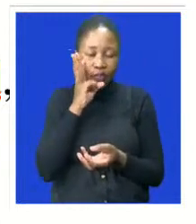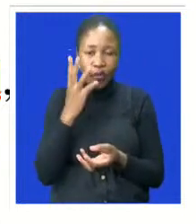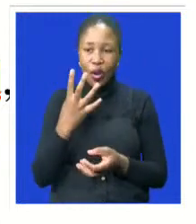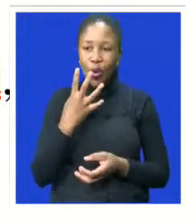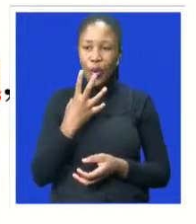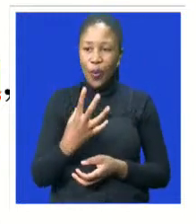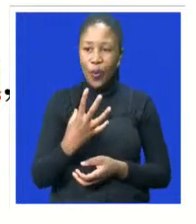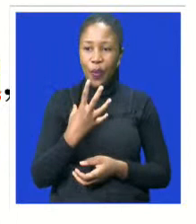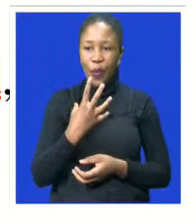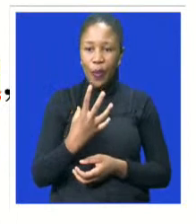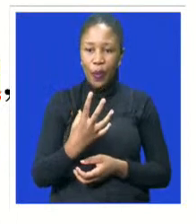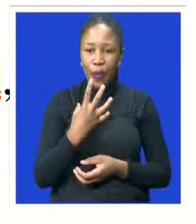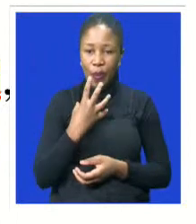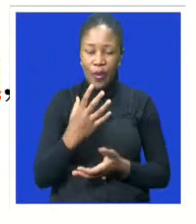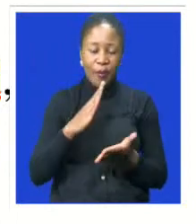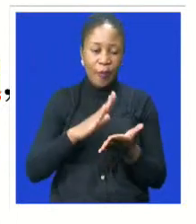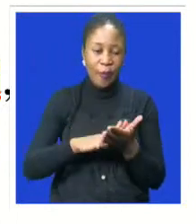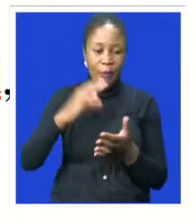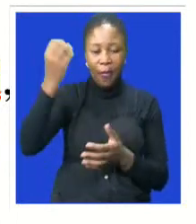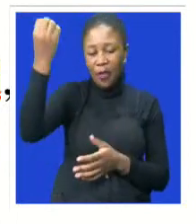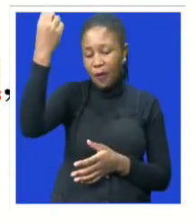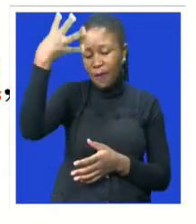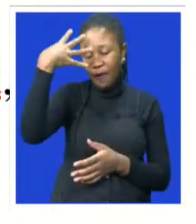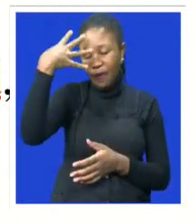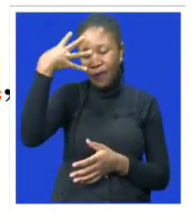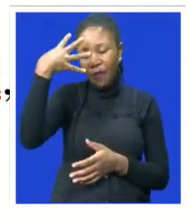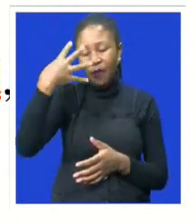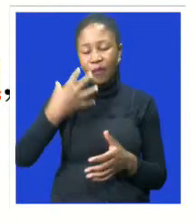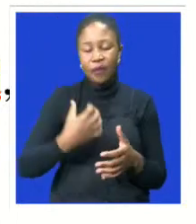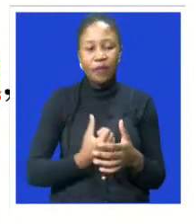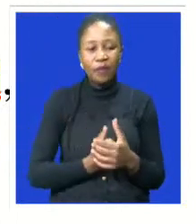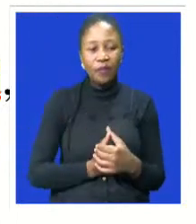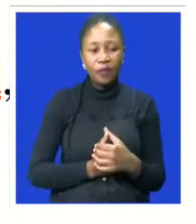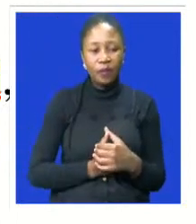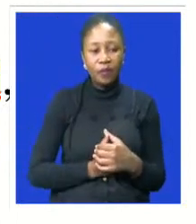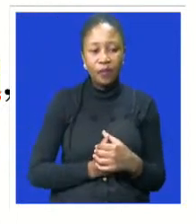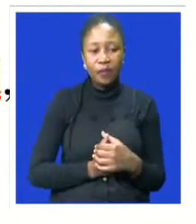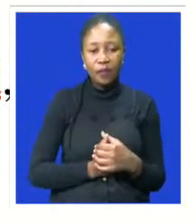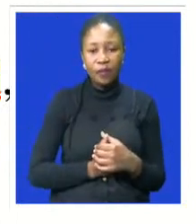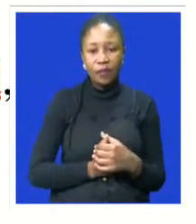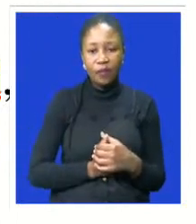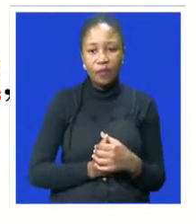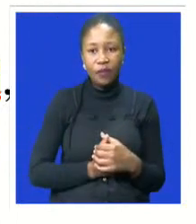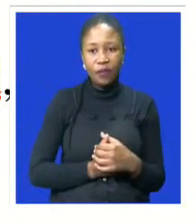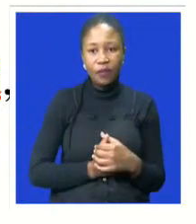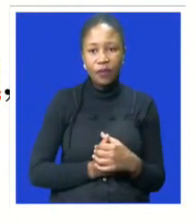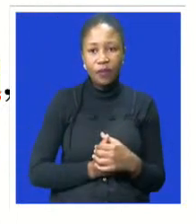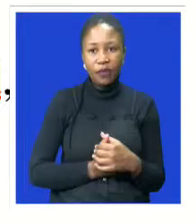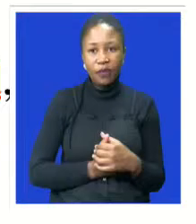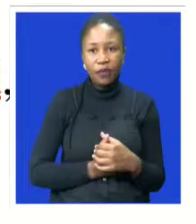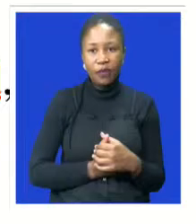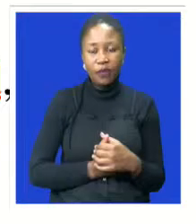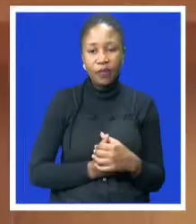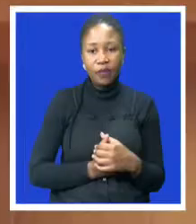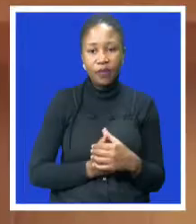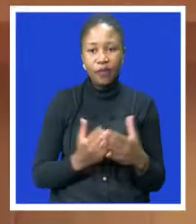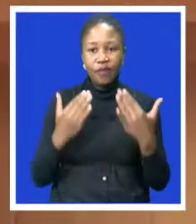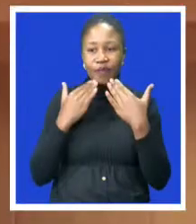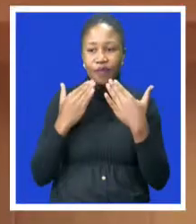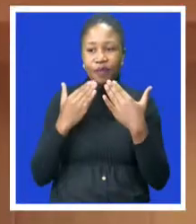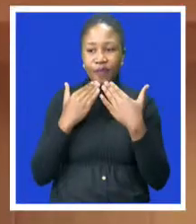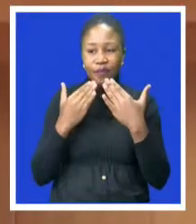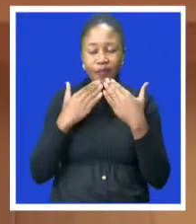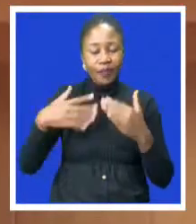God does to show that He takes care of nature. Thank you so much, dear Lena, for